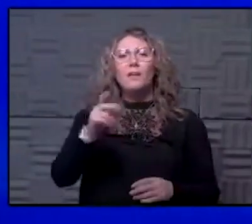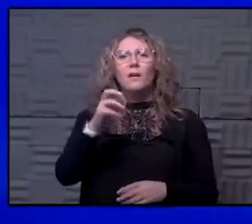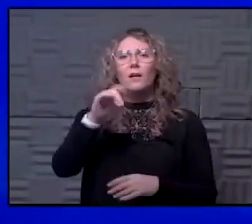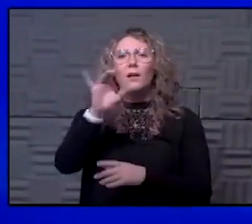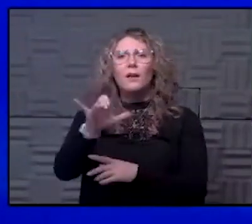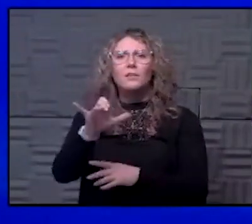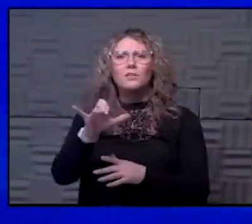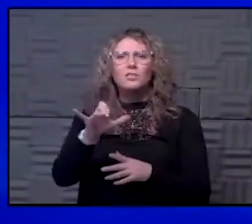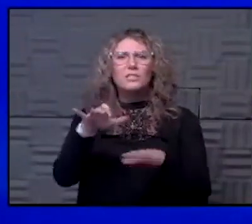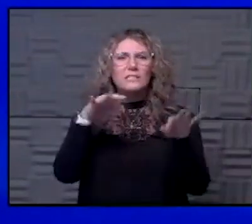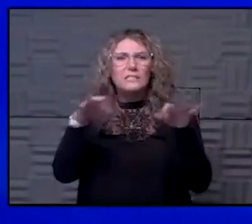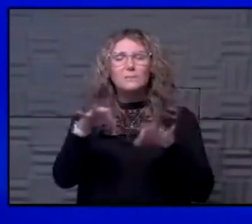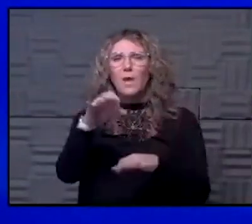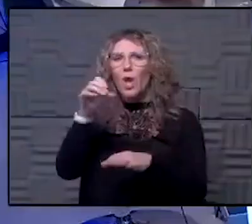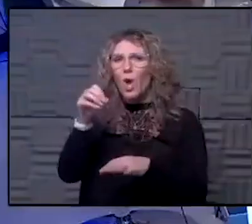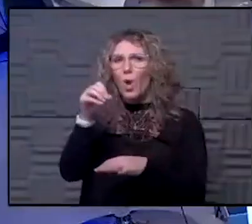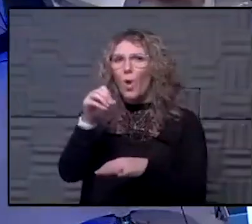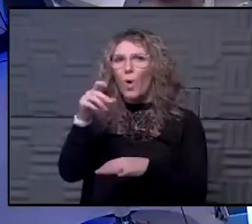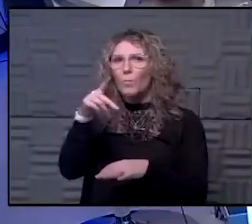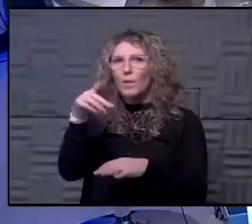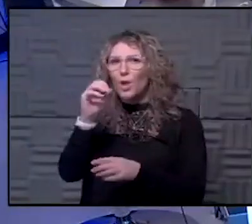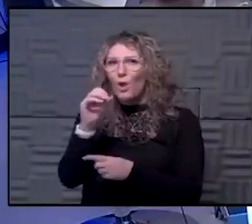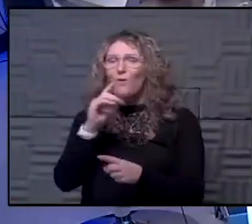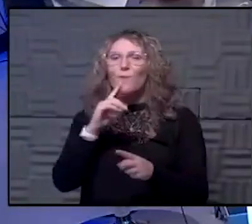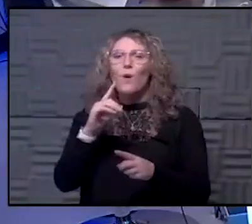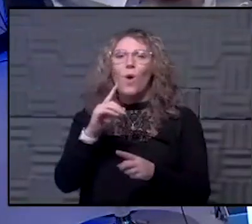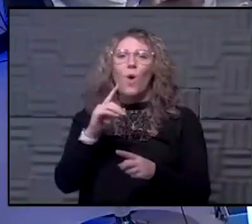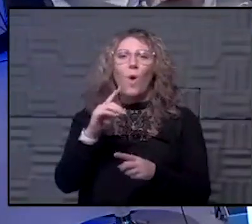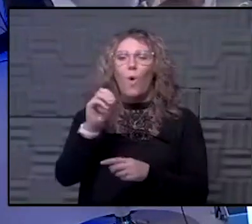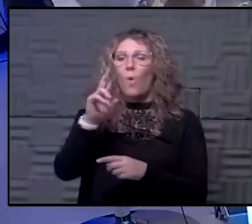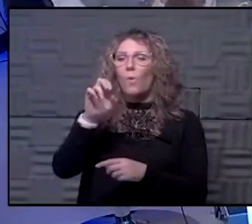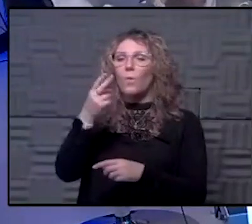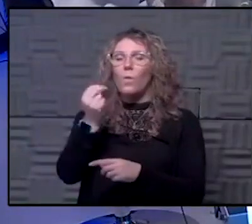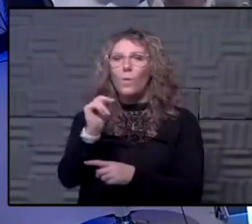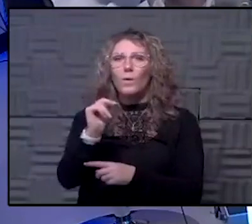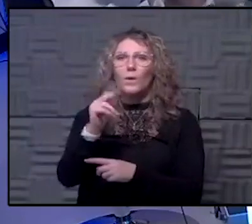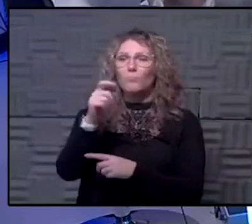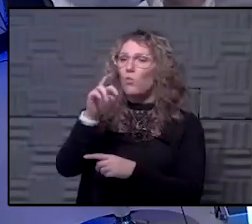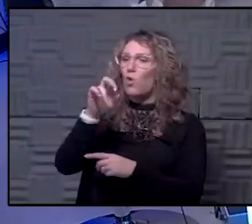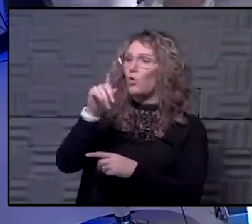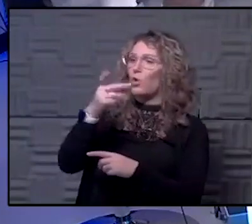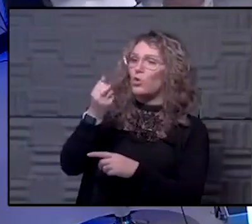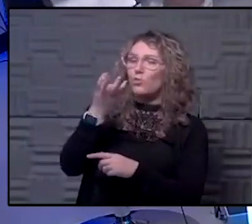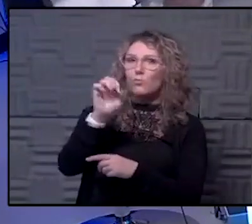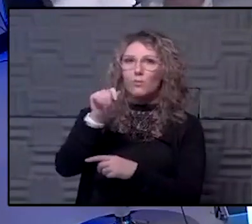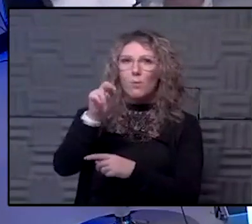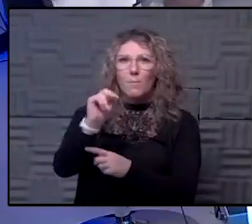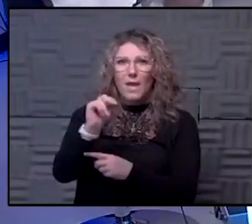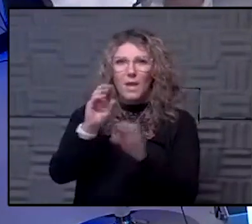what OPOs are? There you go. The OPO stands for Organ Procurement Organization. They are the